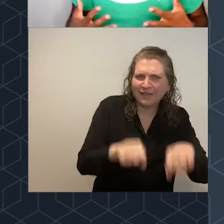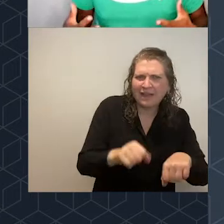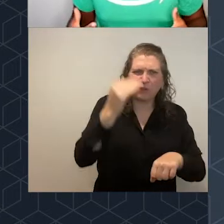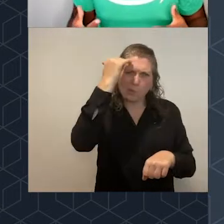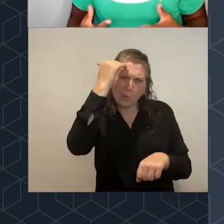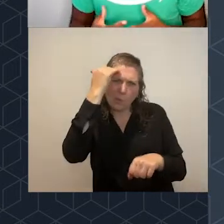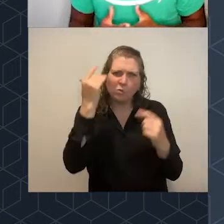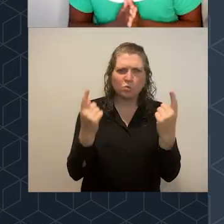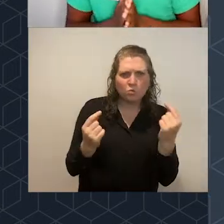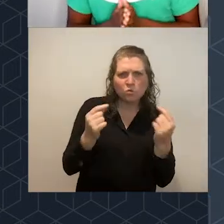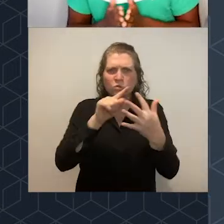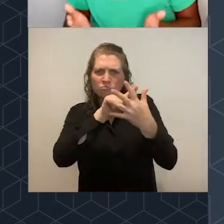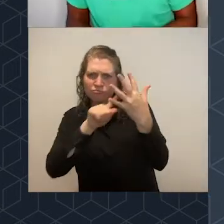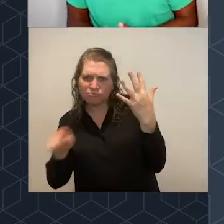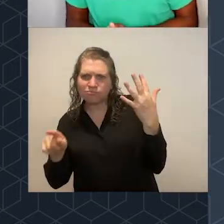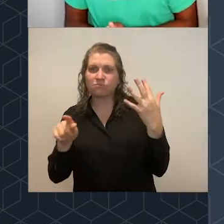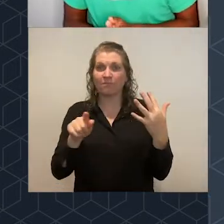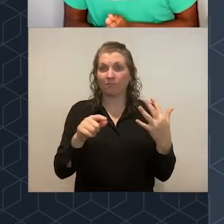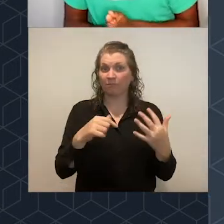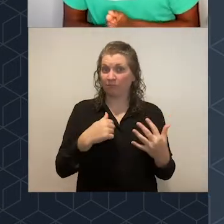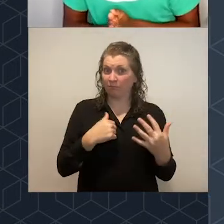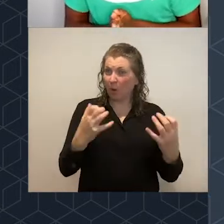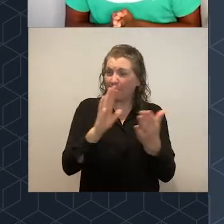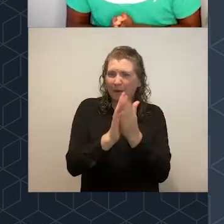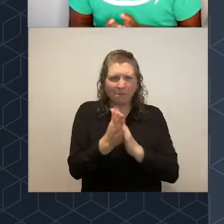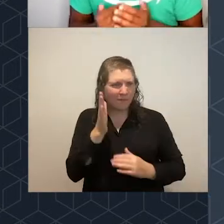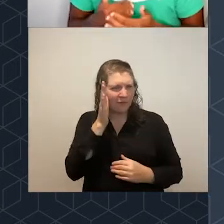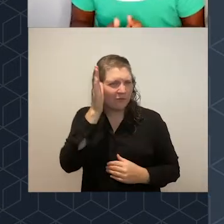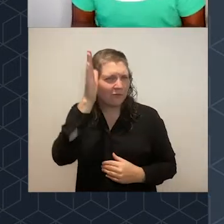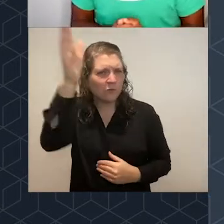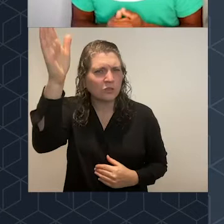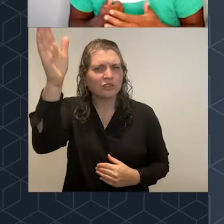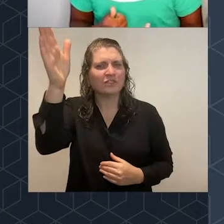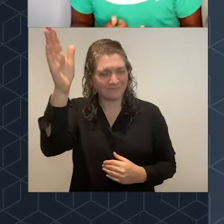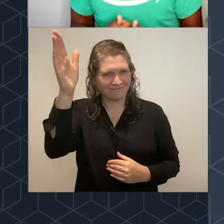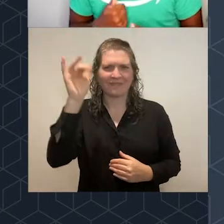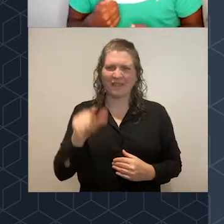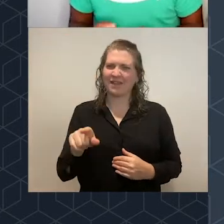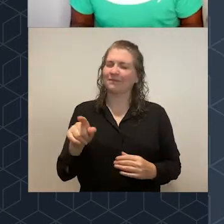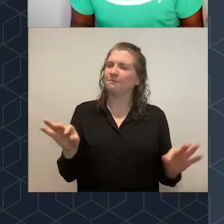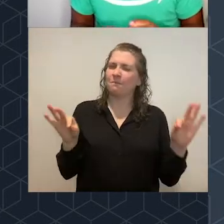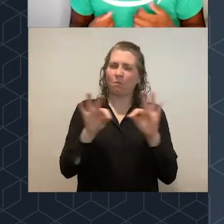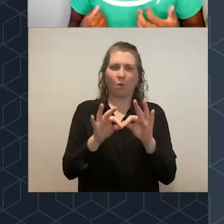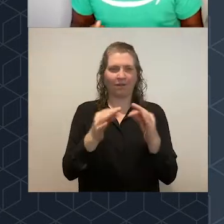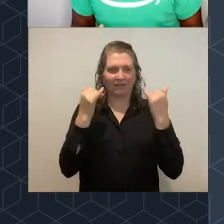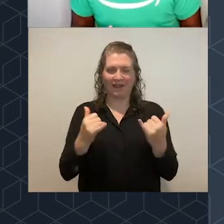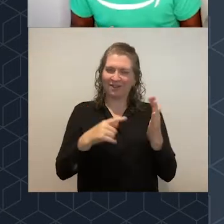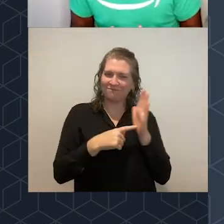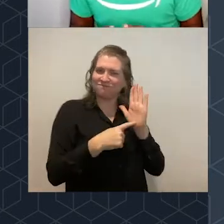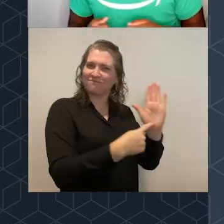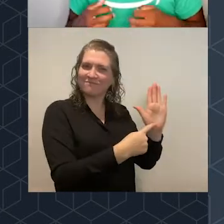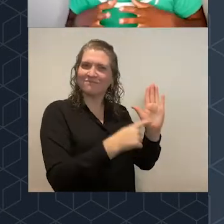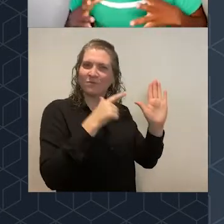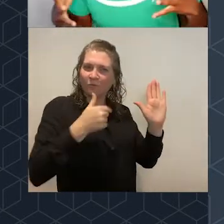by building your brand, by defining your professional goals. You know, you want to clarify your values, your interests, and your